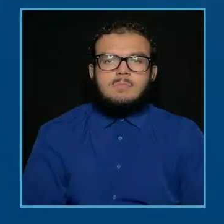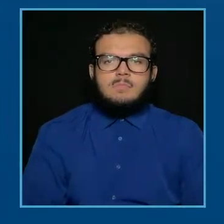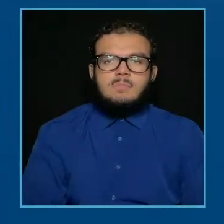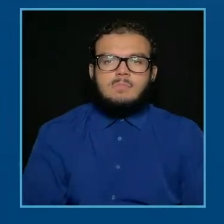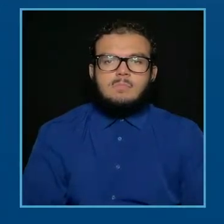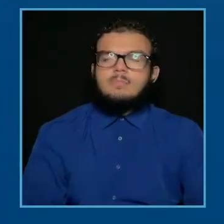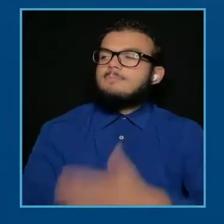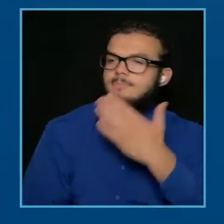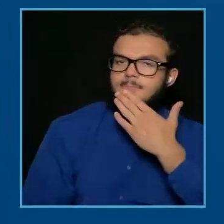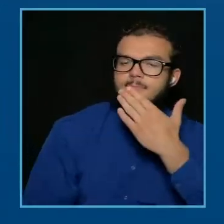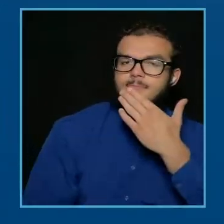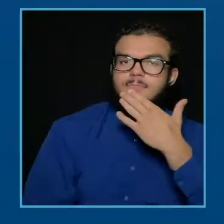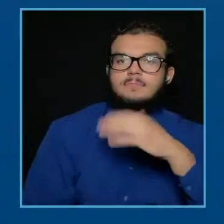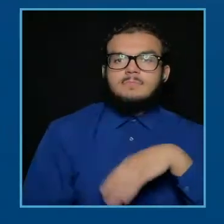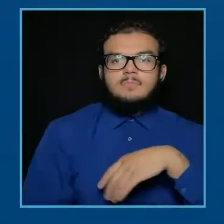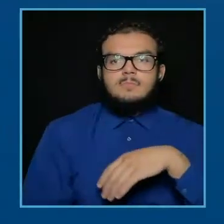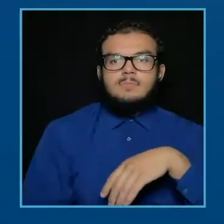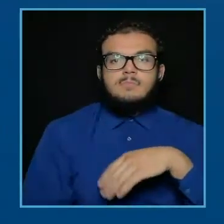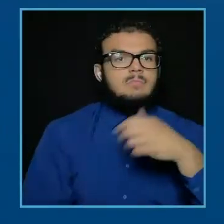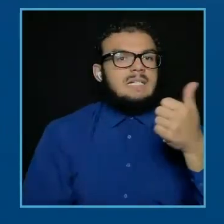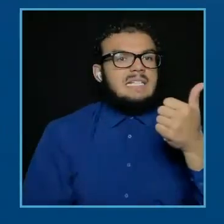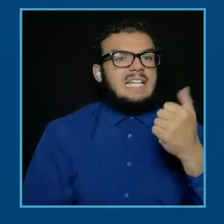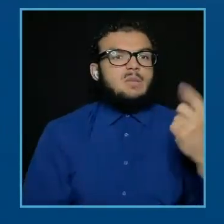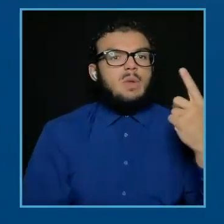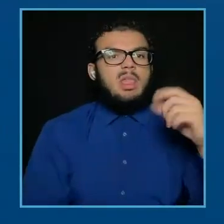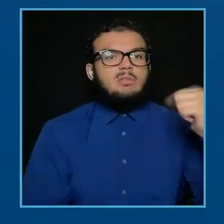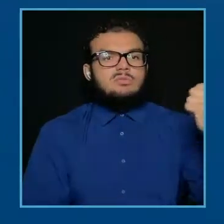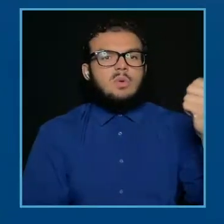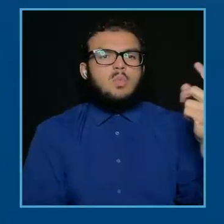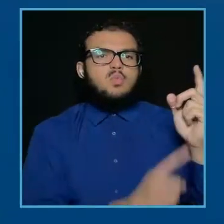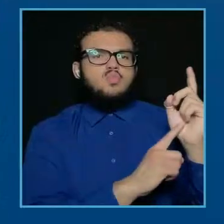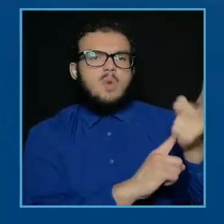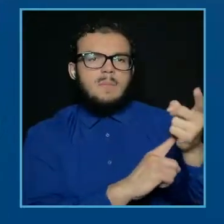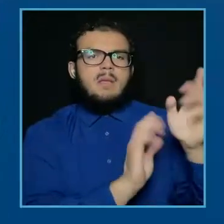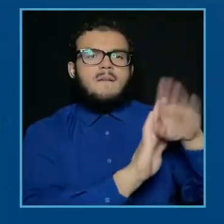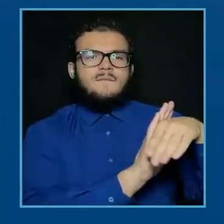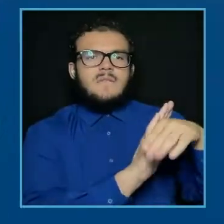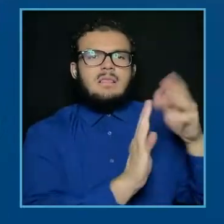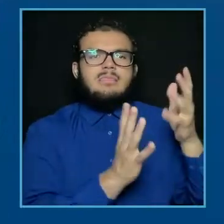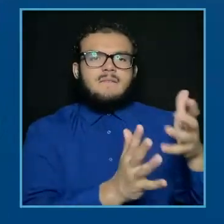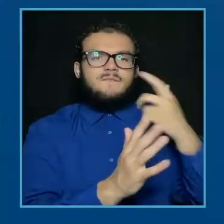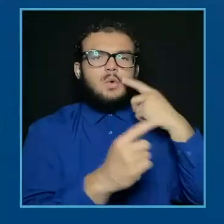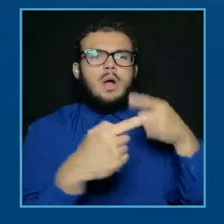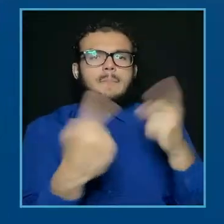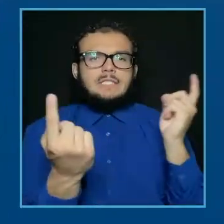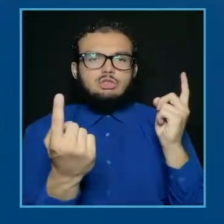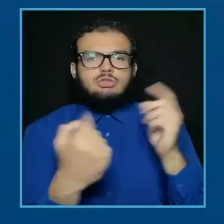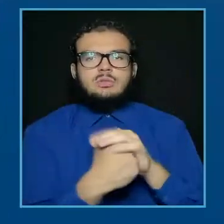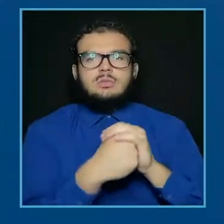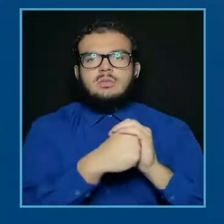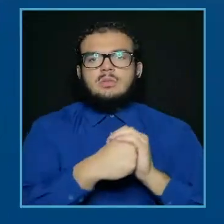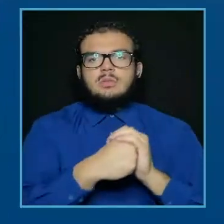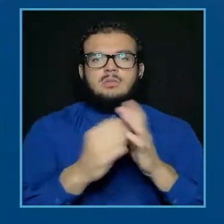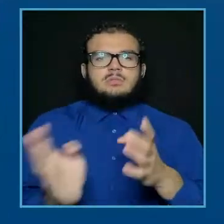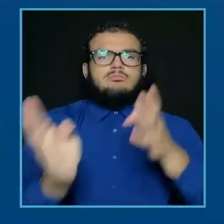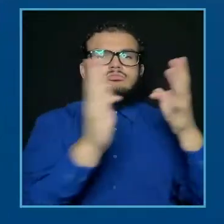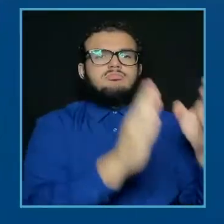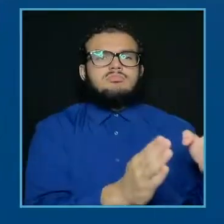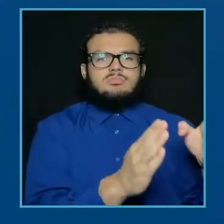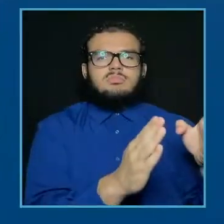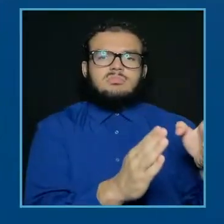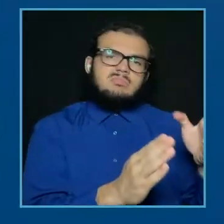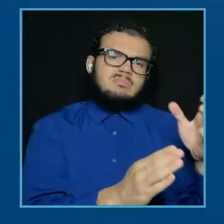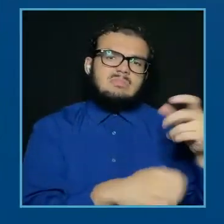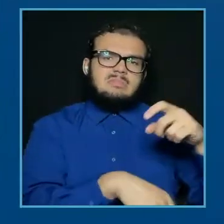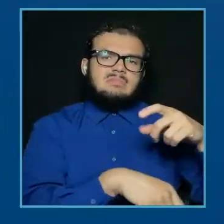Thank you. Do we have anyone else? I think we have 1:30 left for the opposition, and I'll have